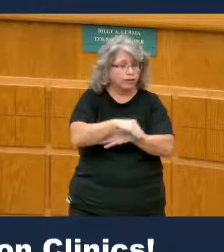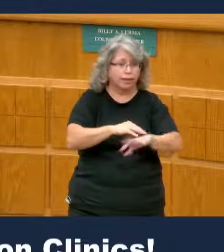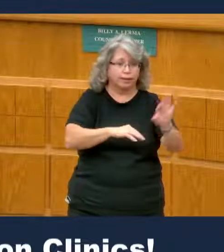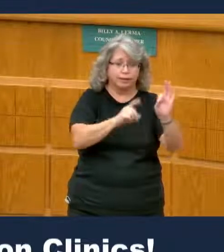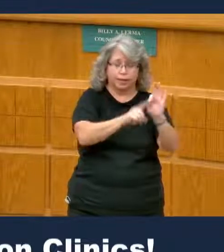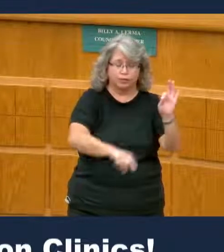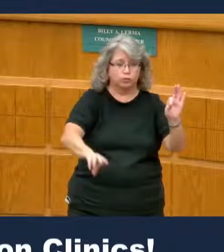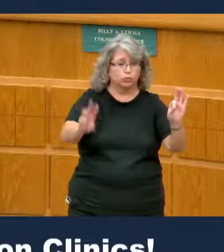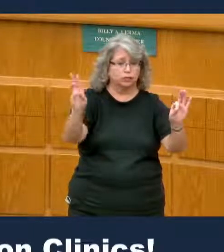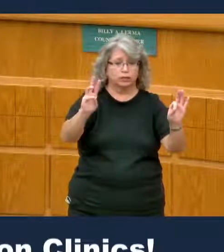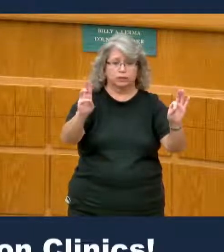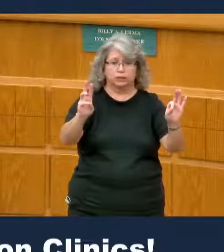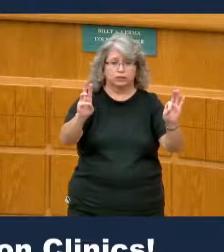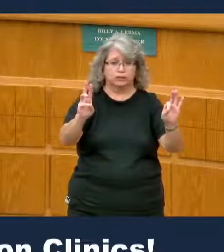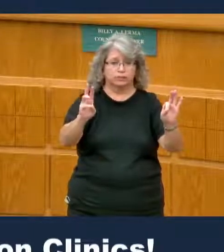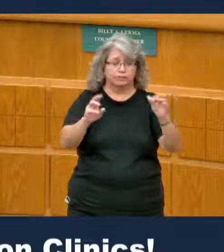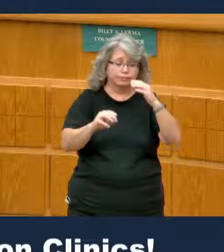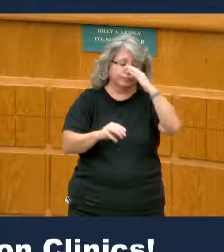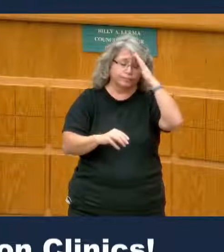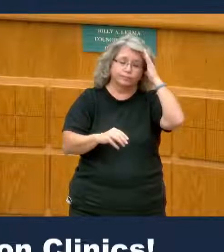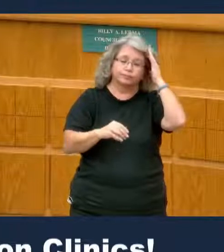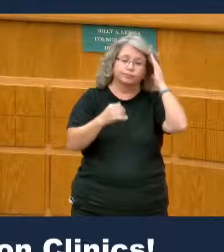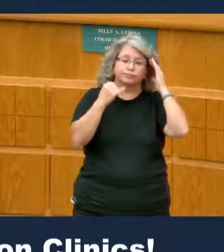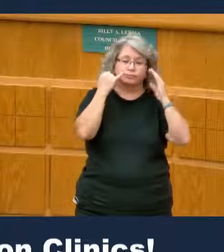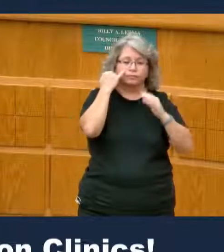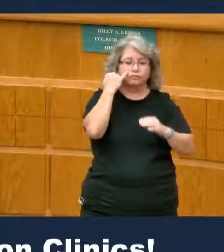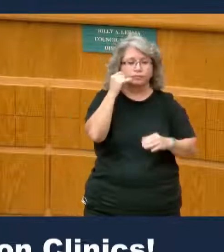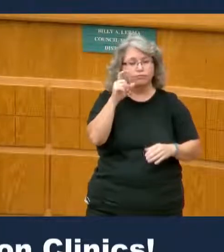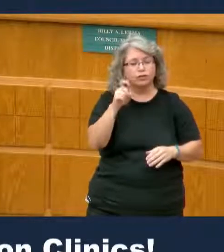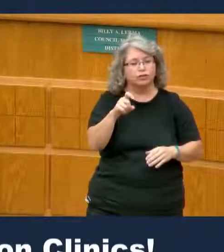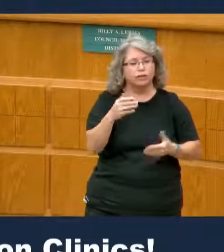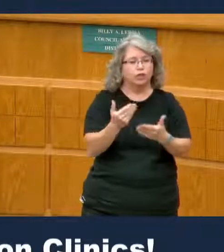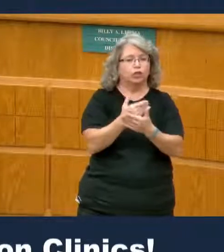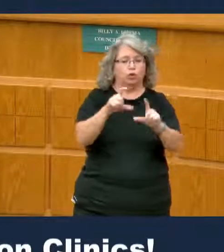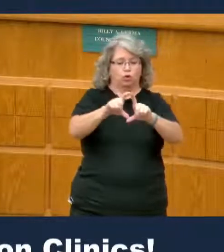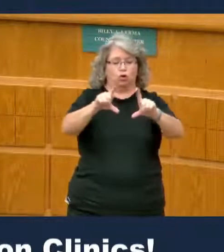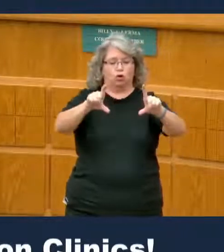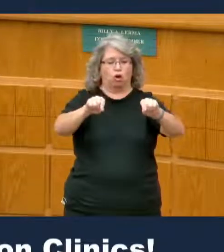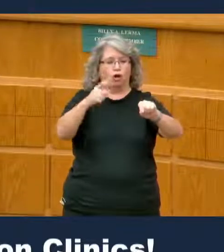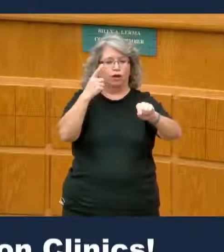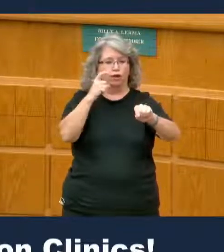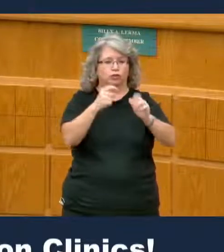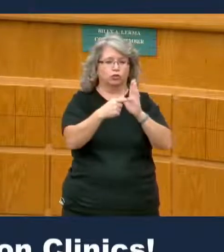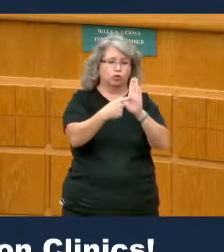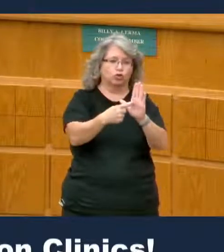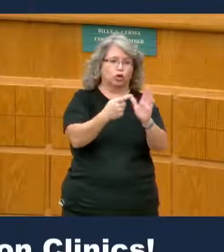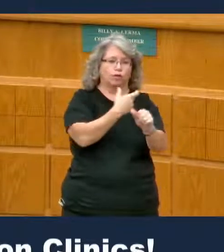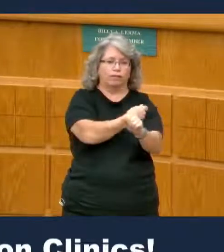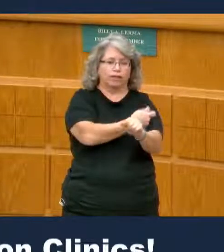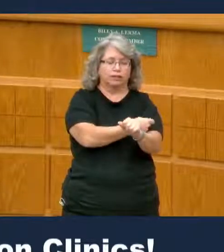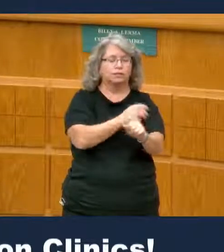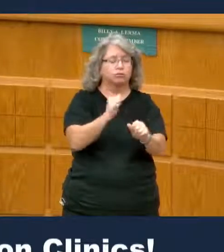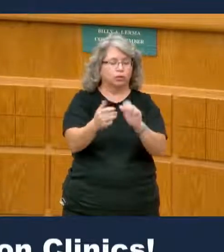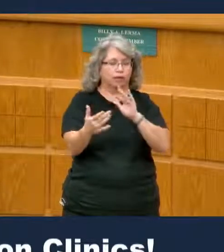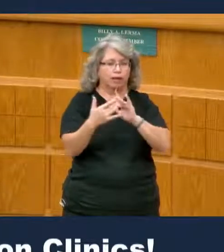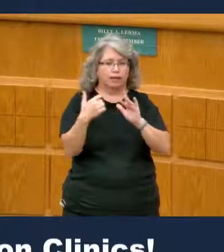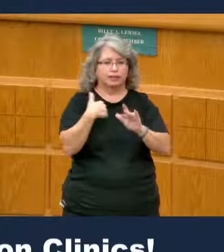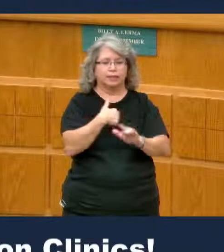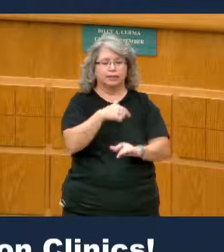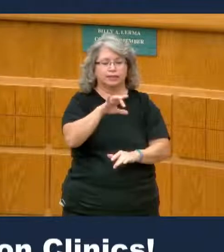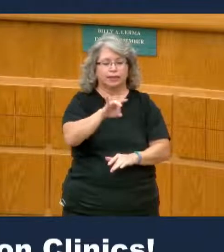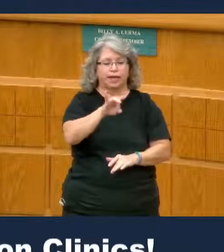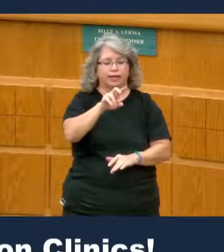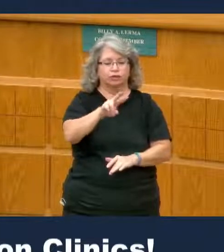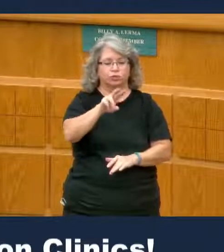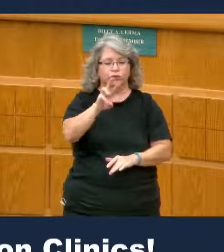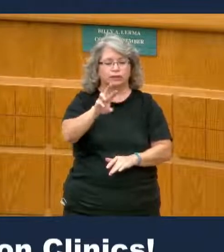get tested currently. If you need your vaccination card, again, please contact us at the 826-7200. We